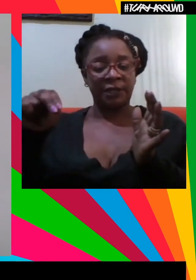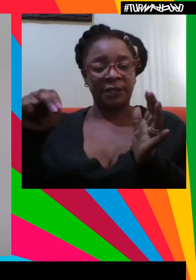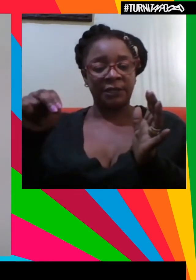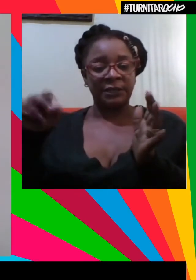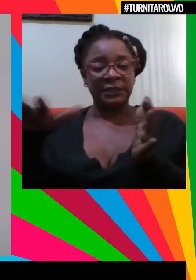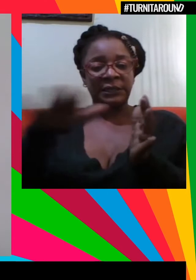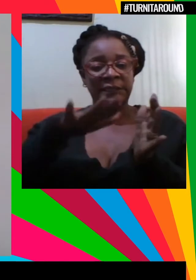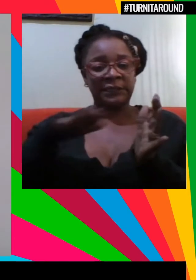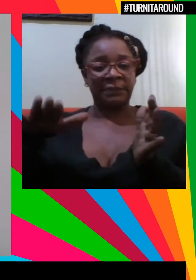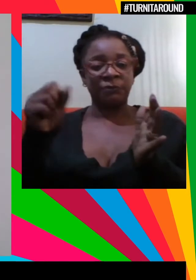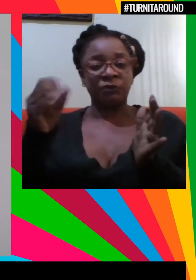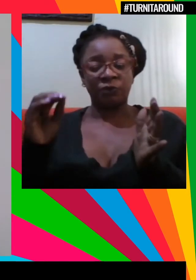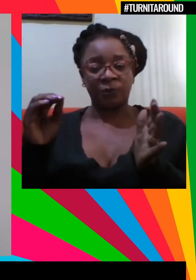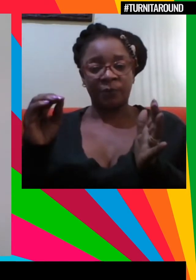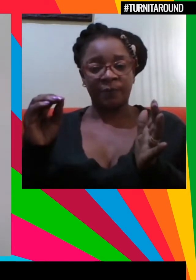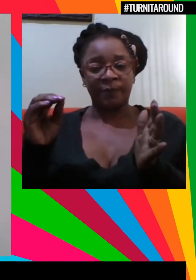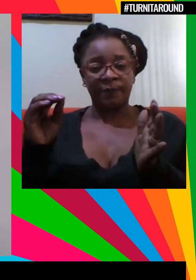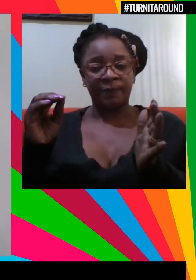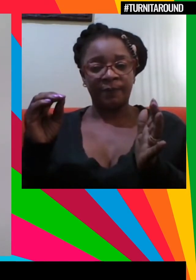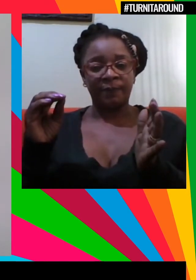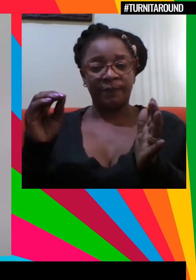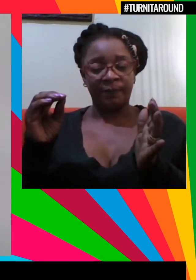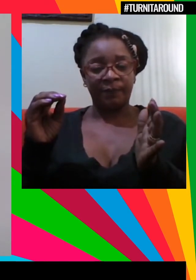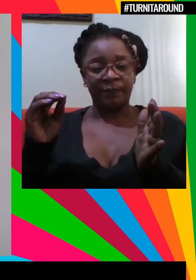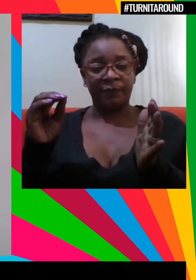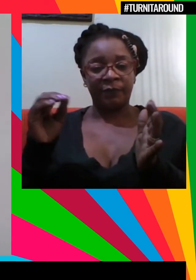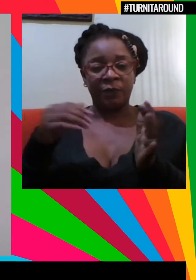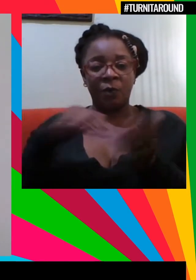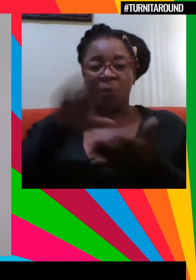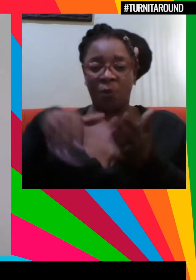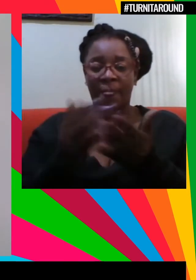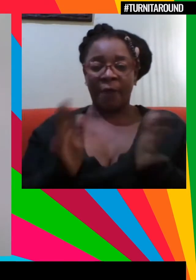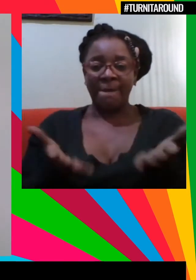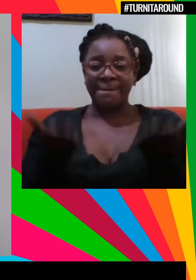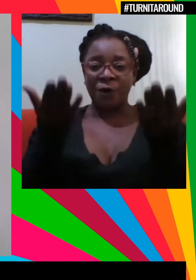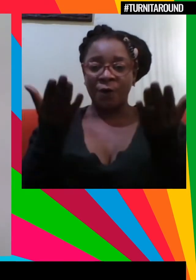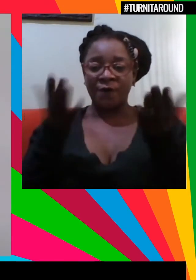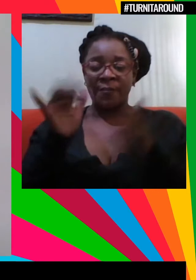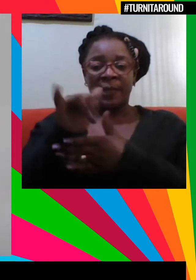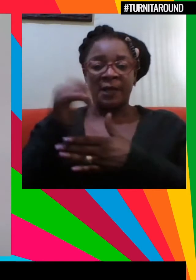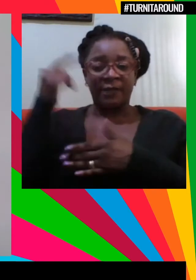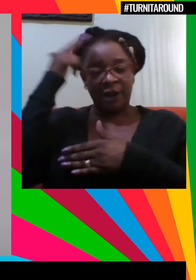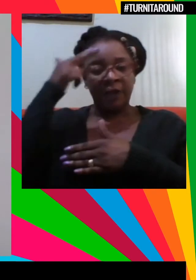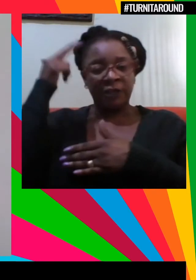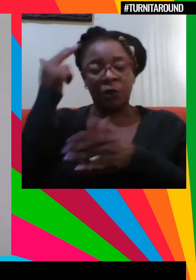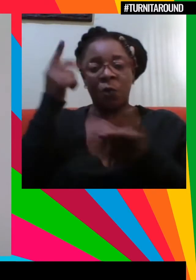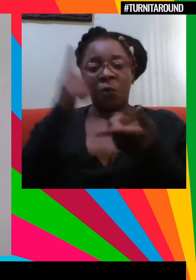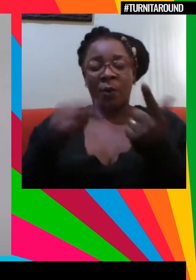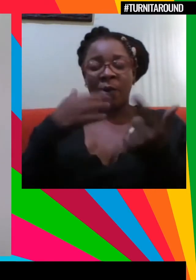So in order to improve that, that's the reason the First Mile is on the ground. And we try